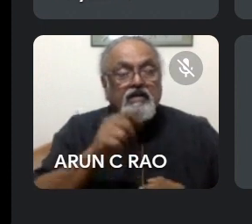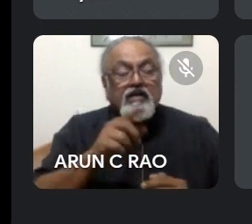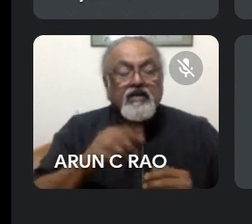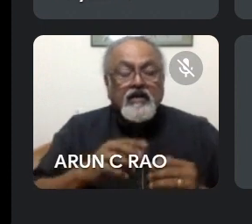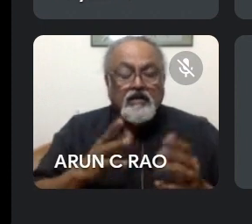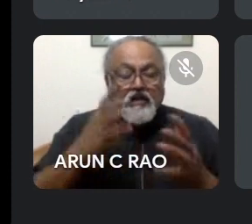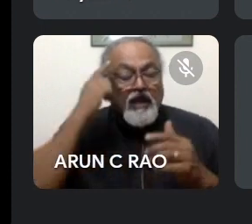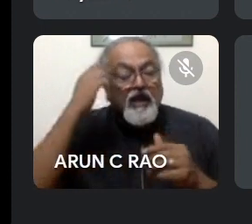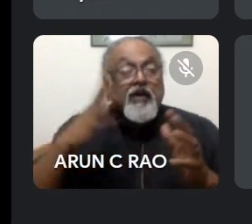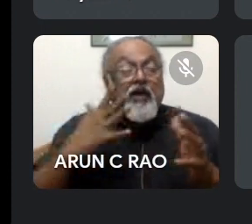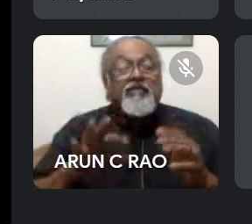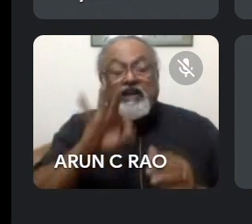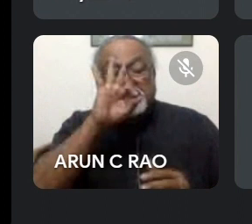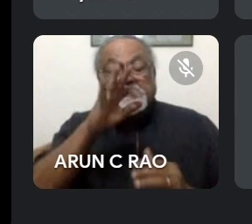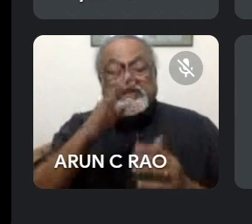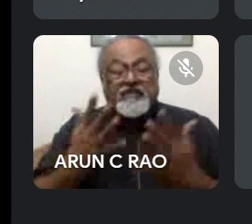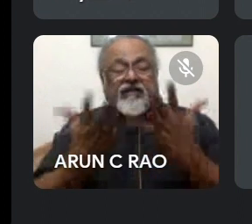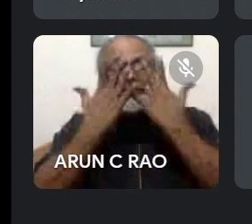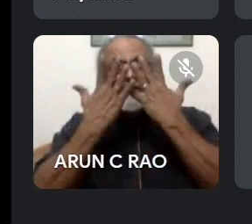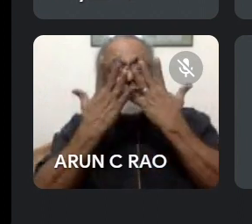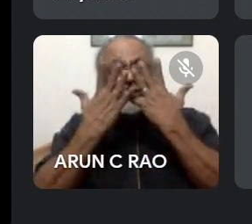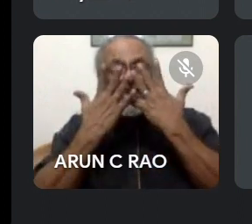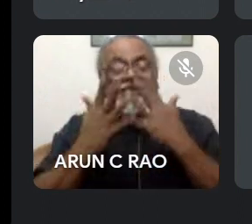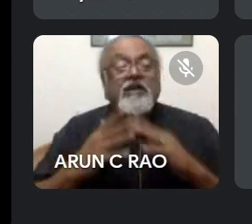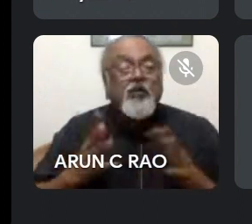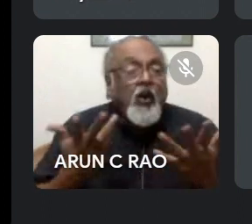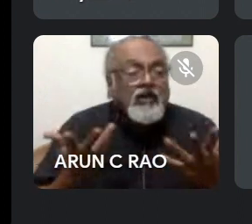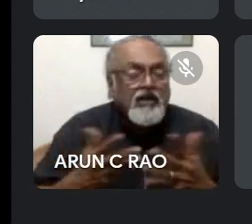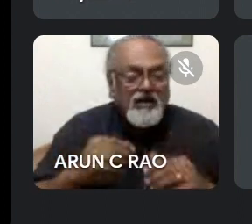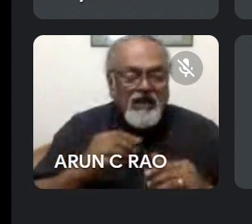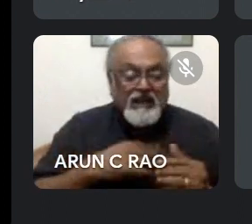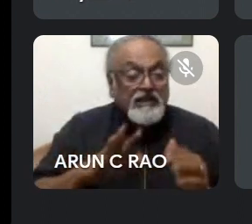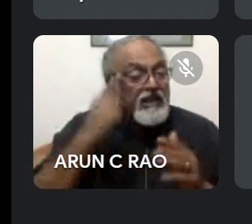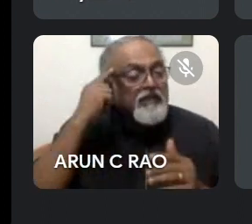you okay, let me just Google this and figure out what he's saying.